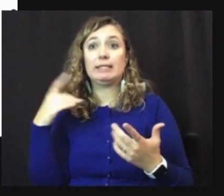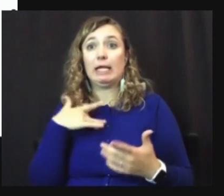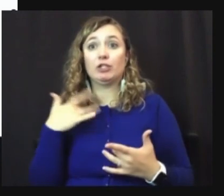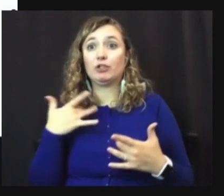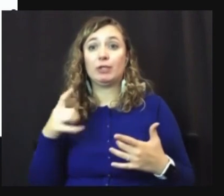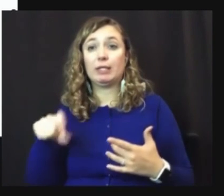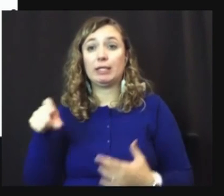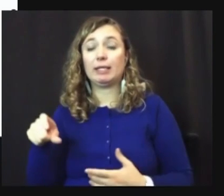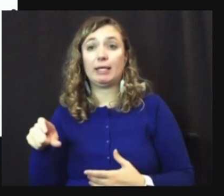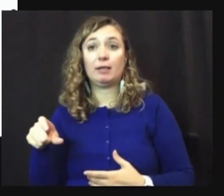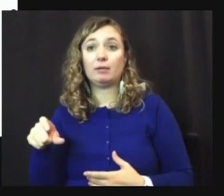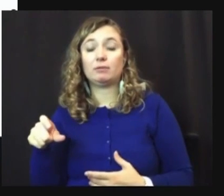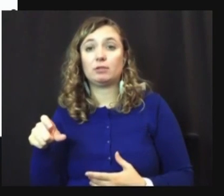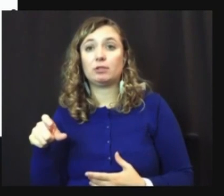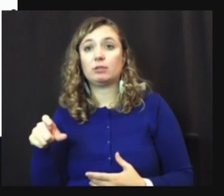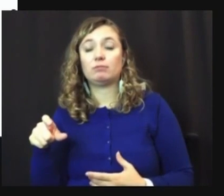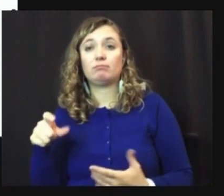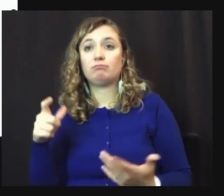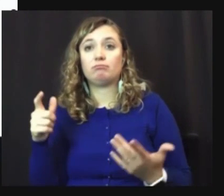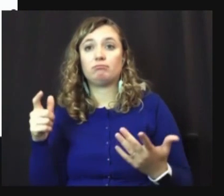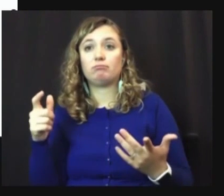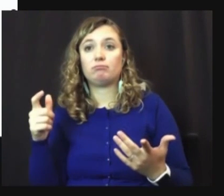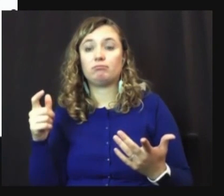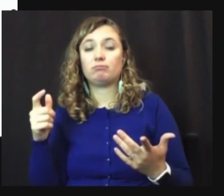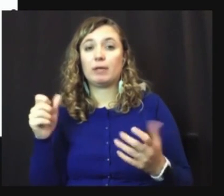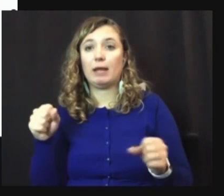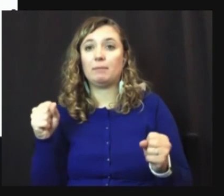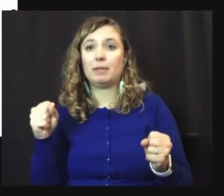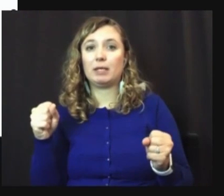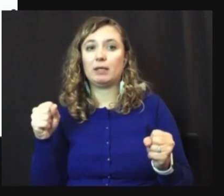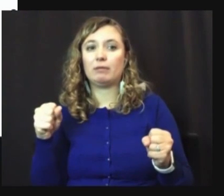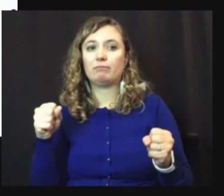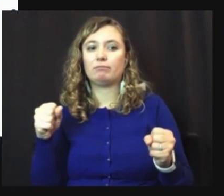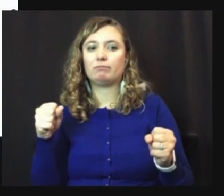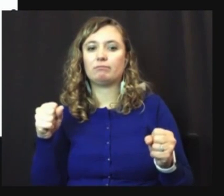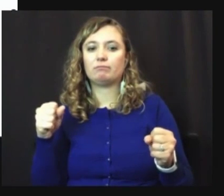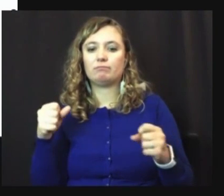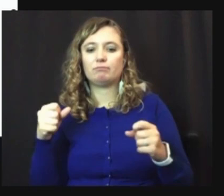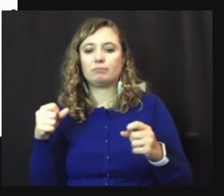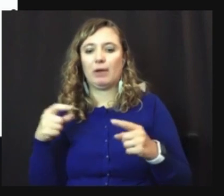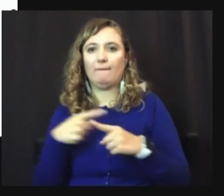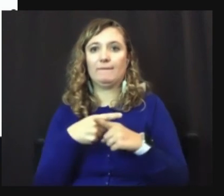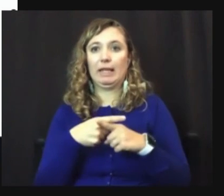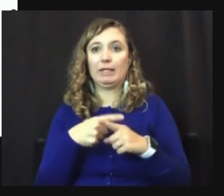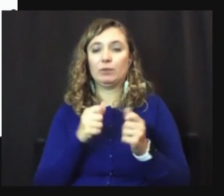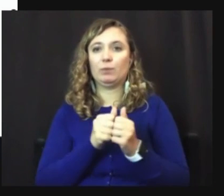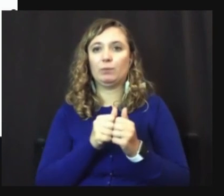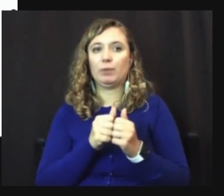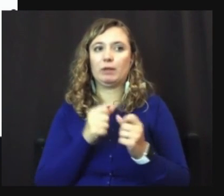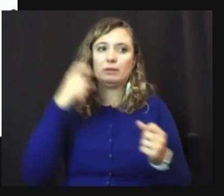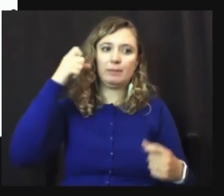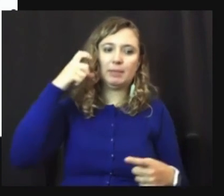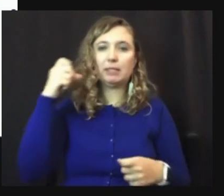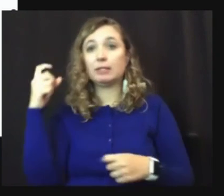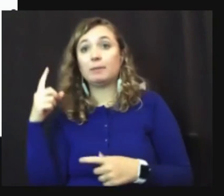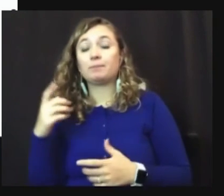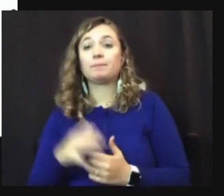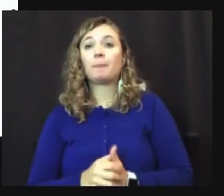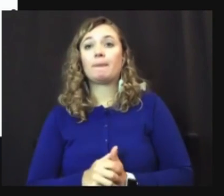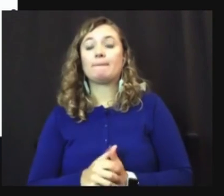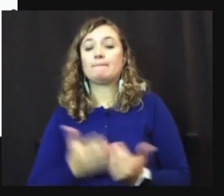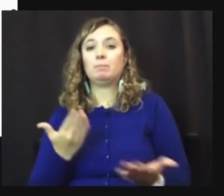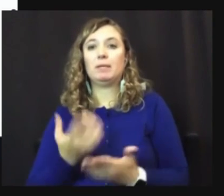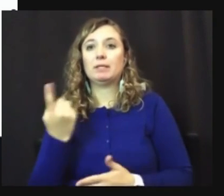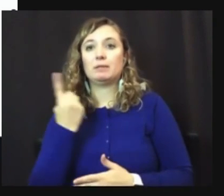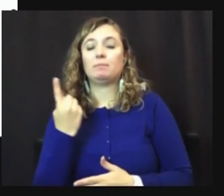into like conflict with each other. Like maybe someone stims a lot by shaking their